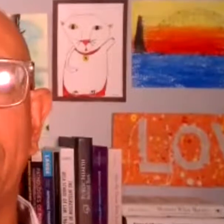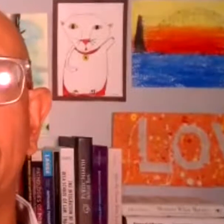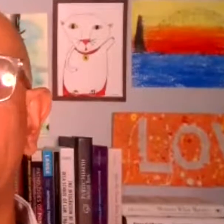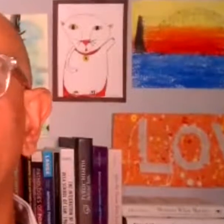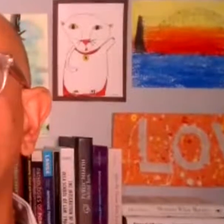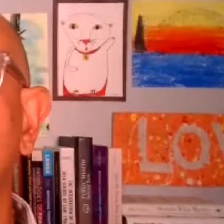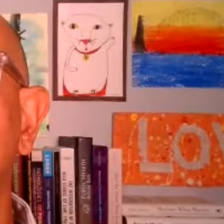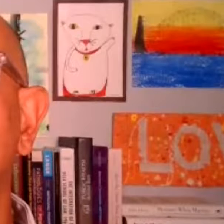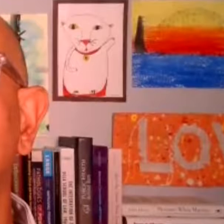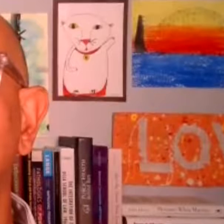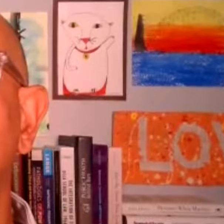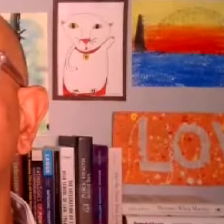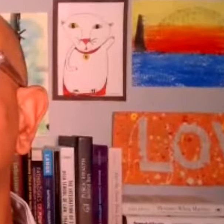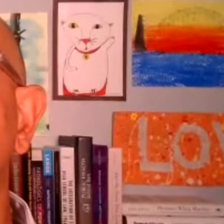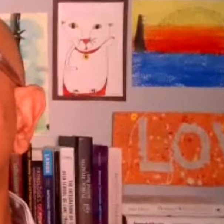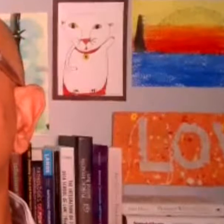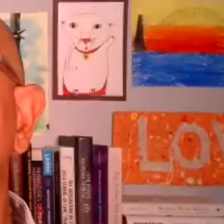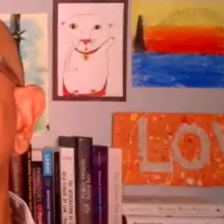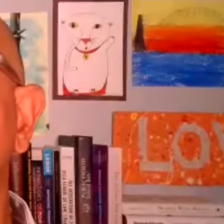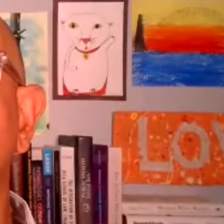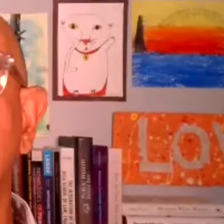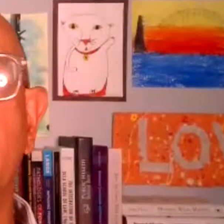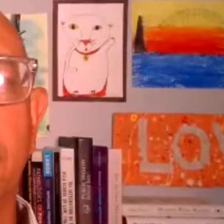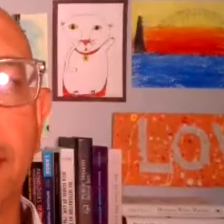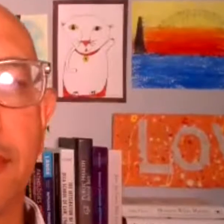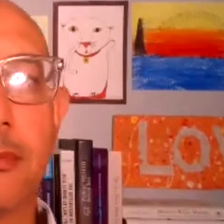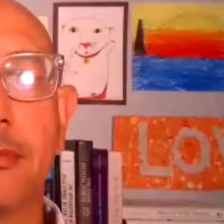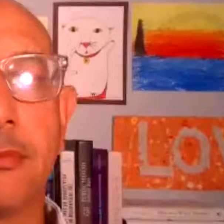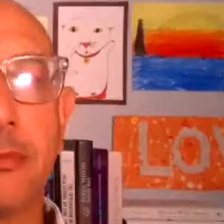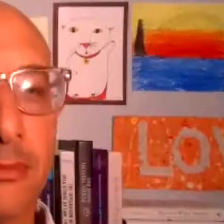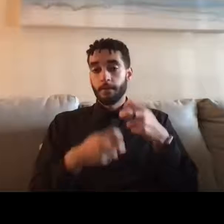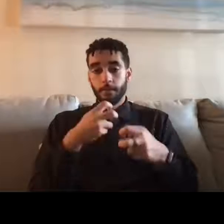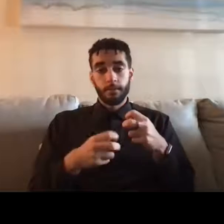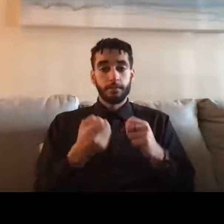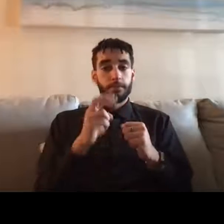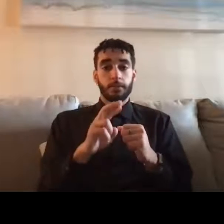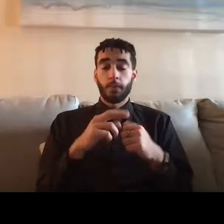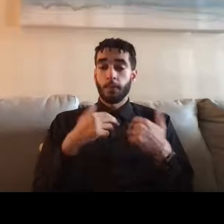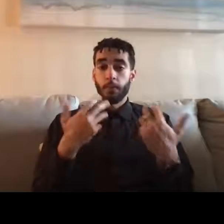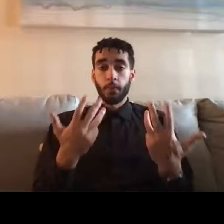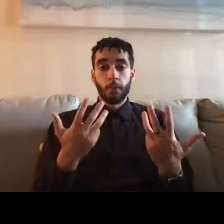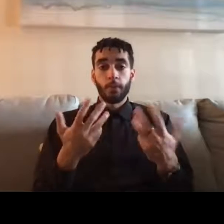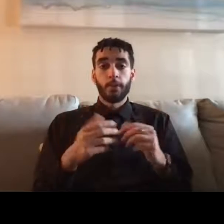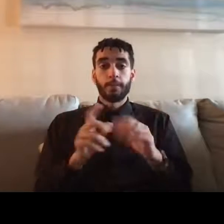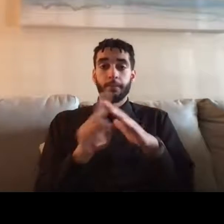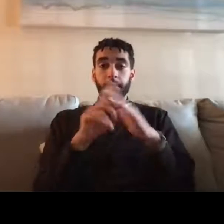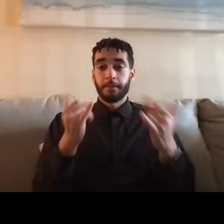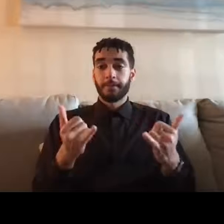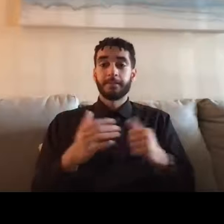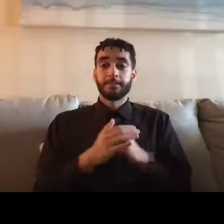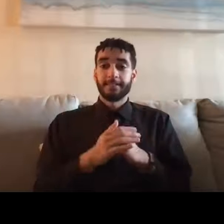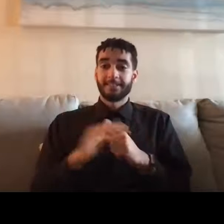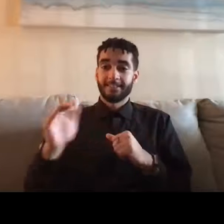really recommend, you know, any issues or concerns to this individual, and that's Dr. Galy. And